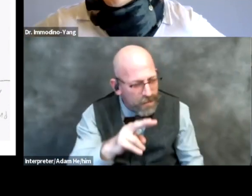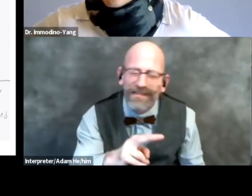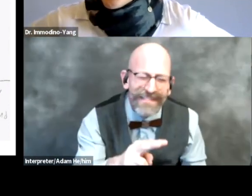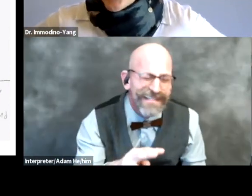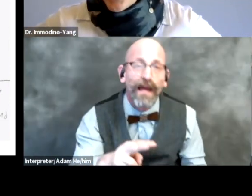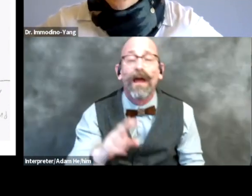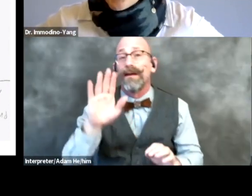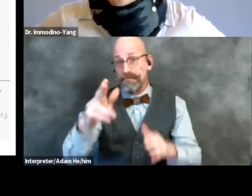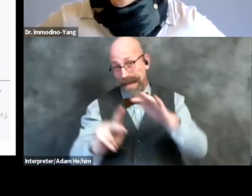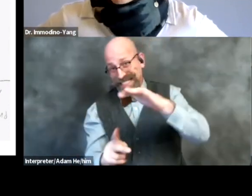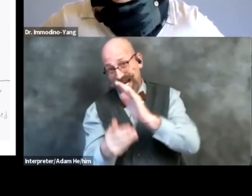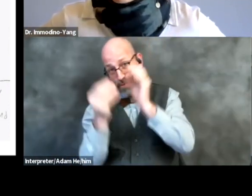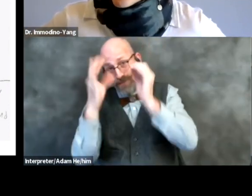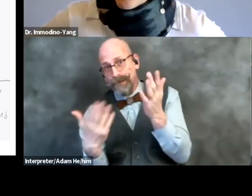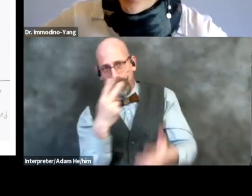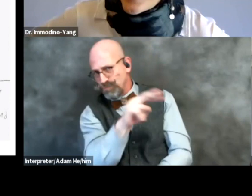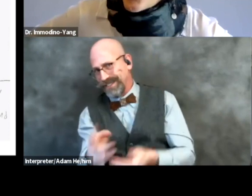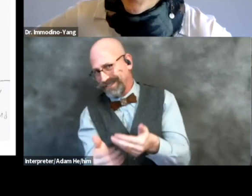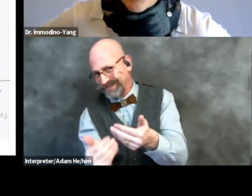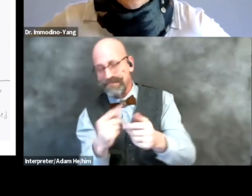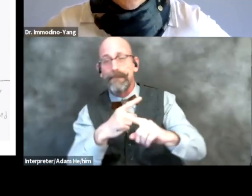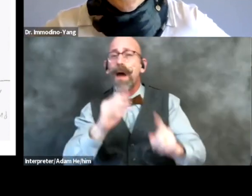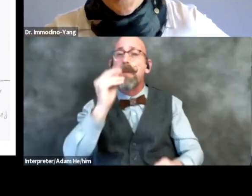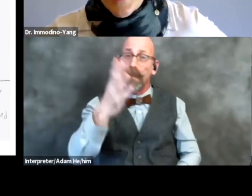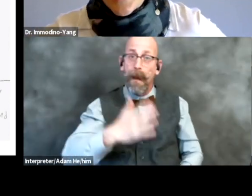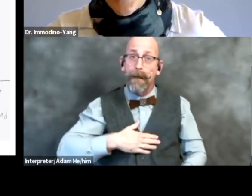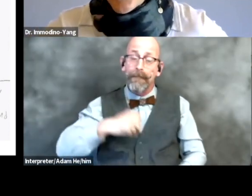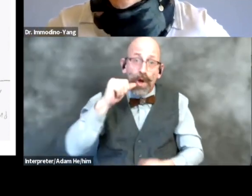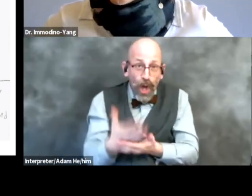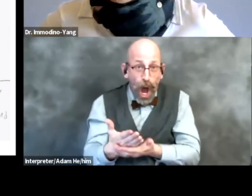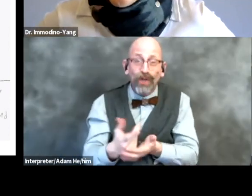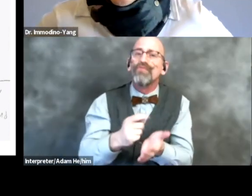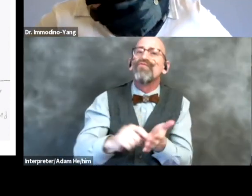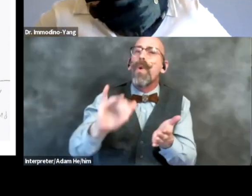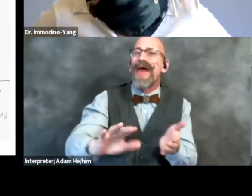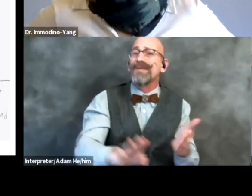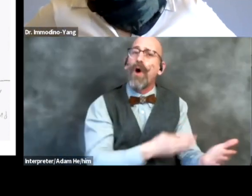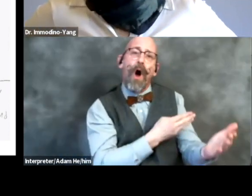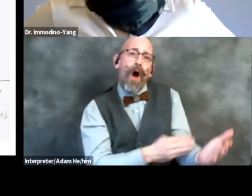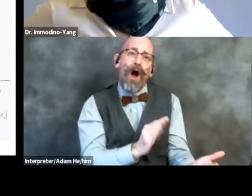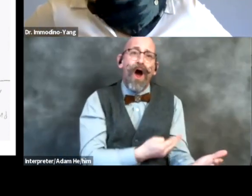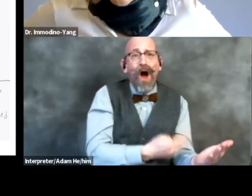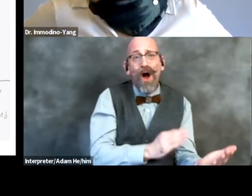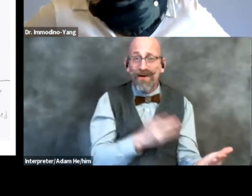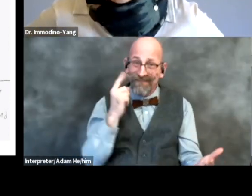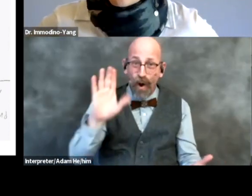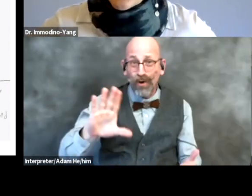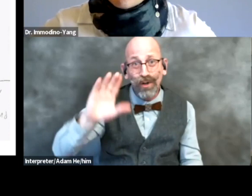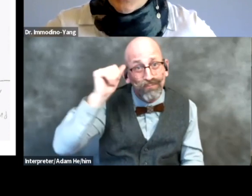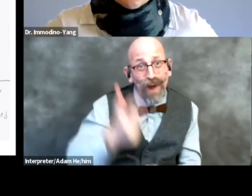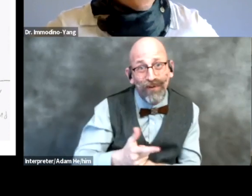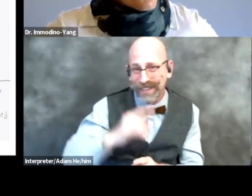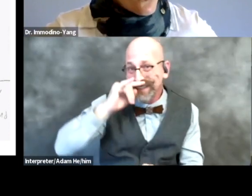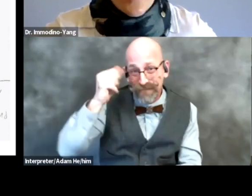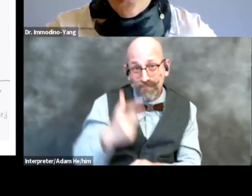song that my daughter wrote for her baby brother Theodore when she was in kindergarten, and I just give it as an example of what